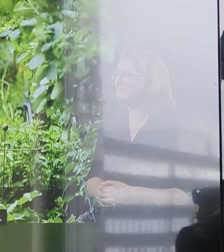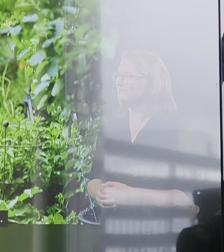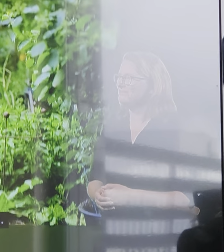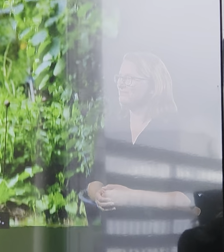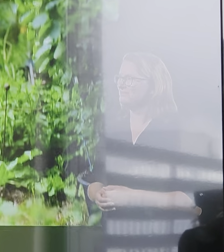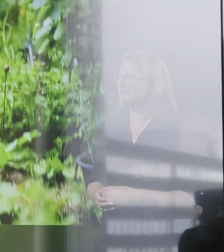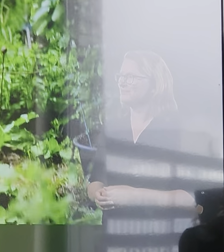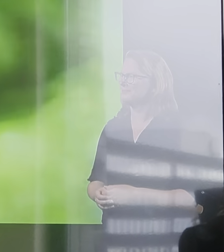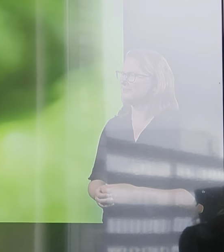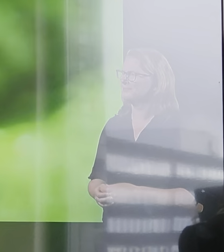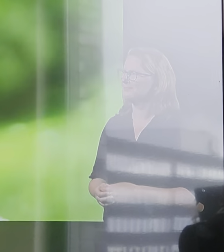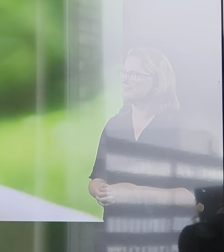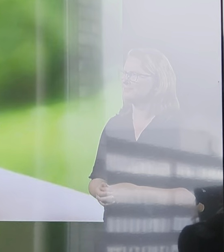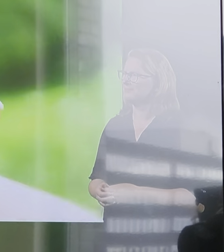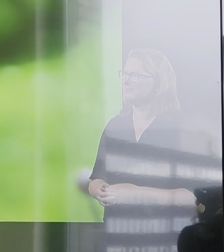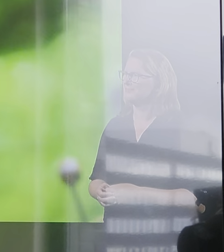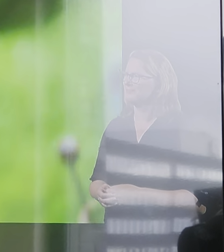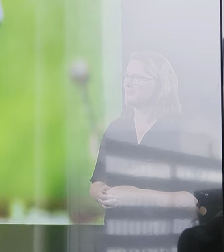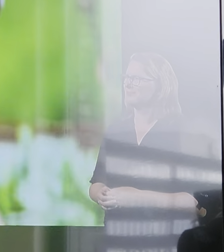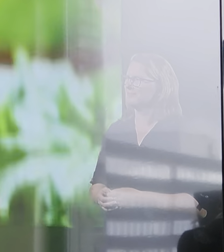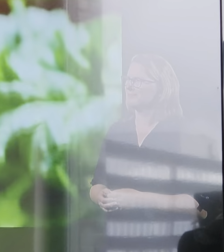There it goes.